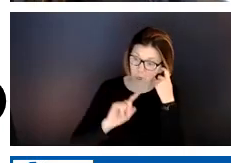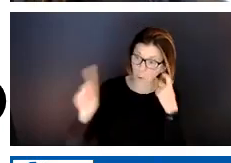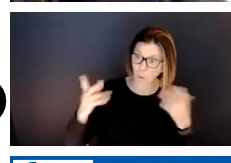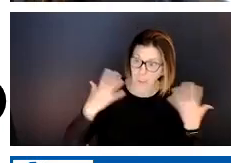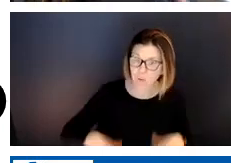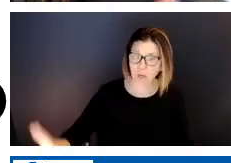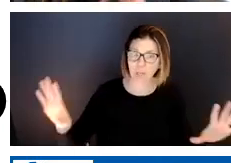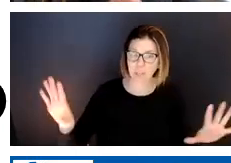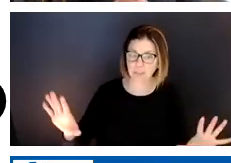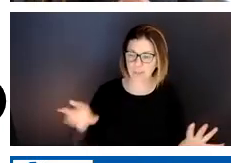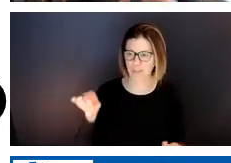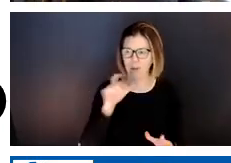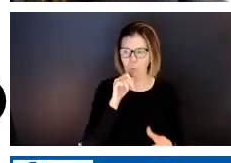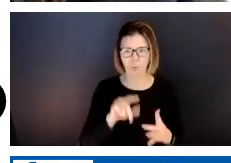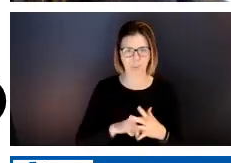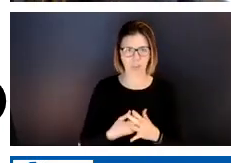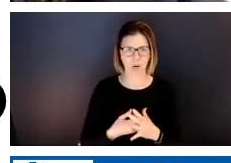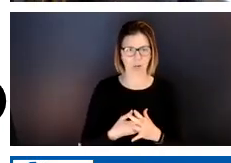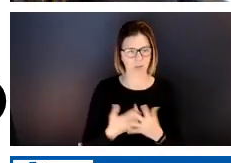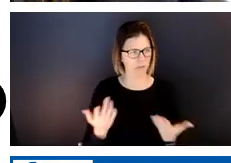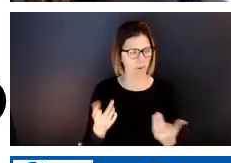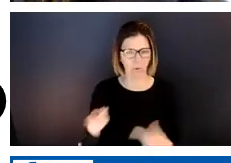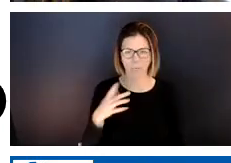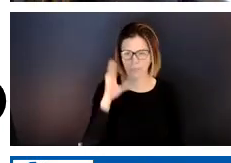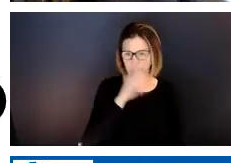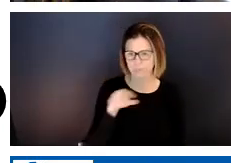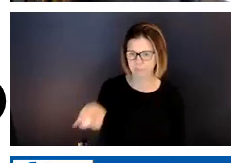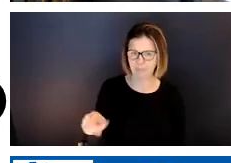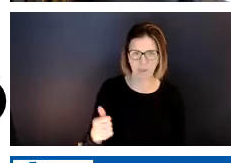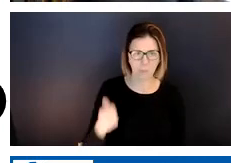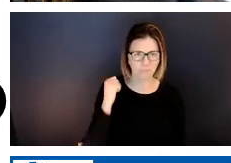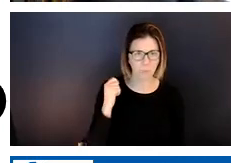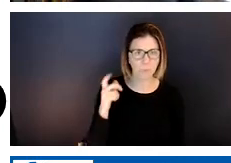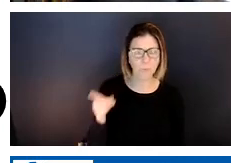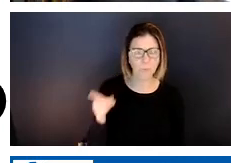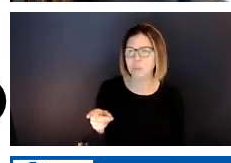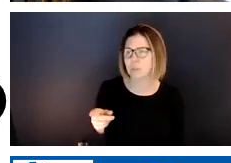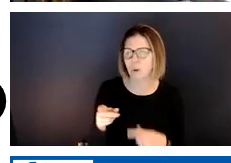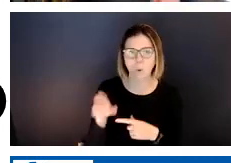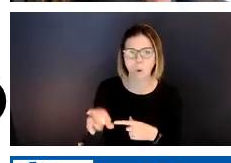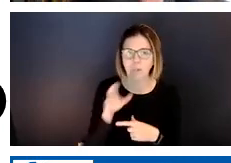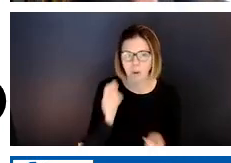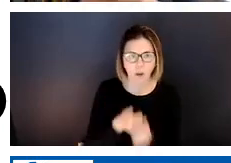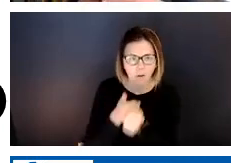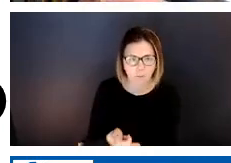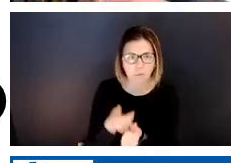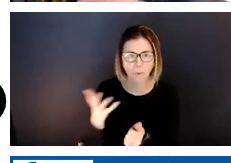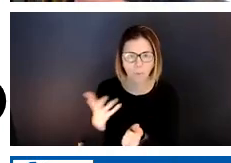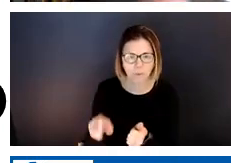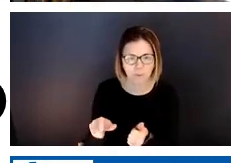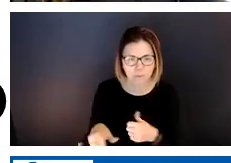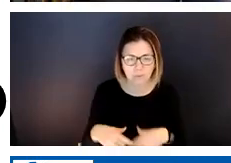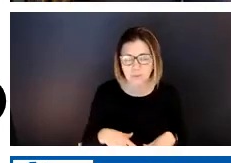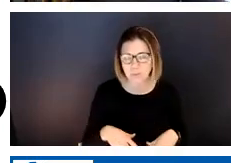don't initiate, sometimes we may assume they are refusing or being non-compliant. It